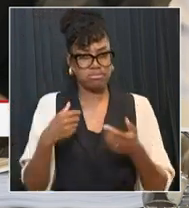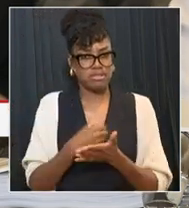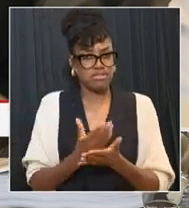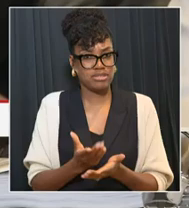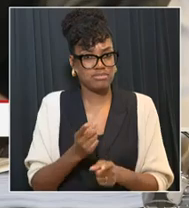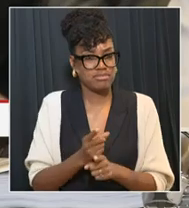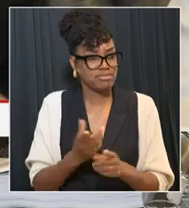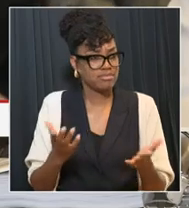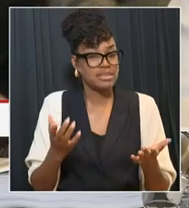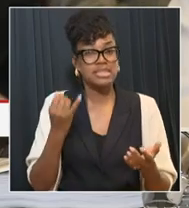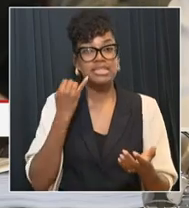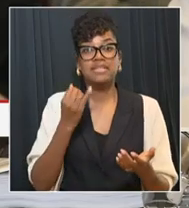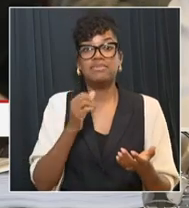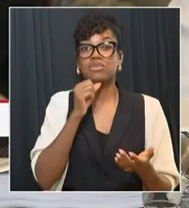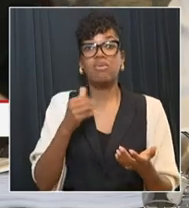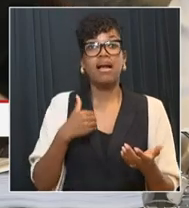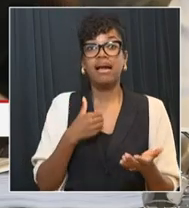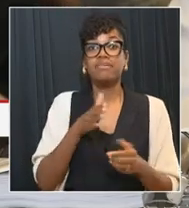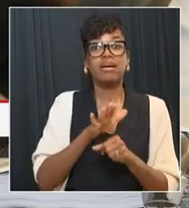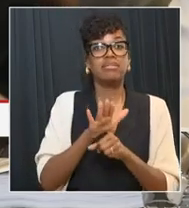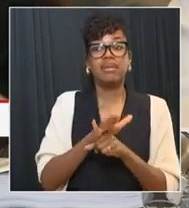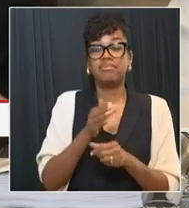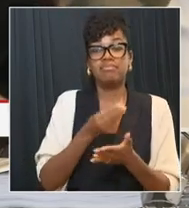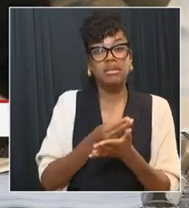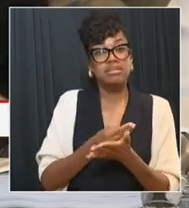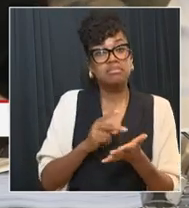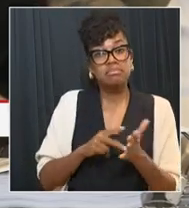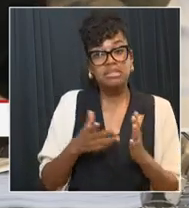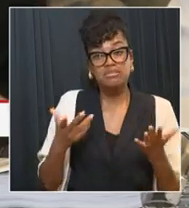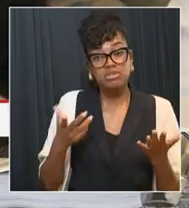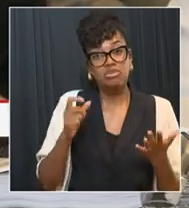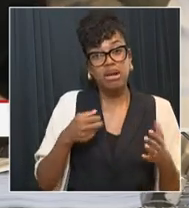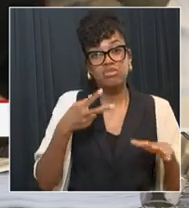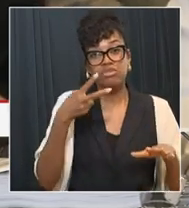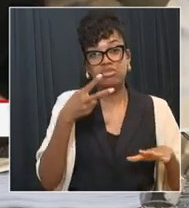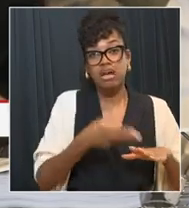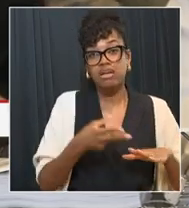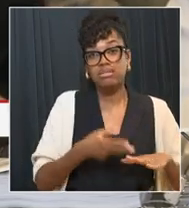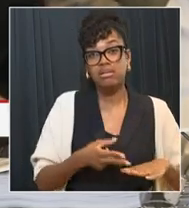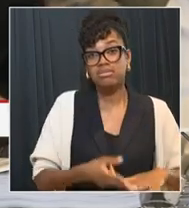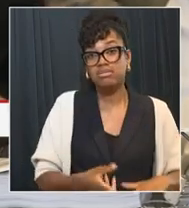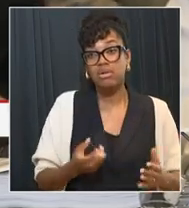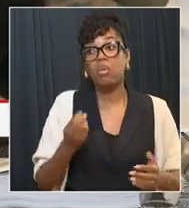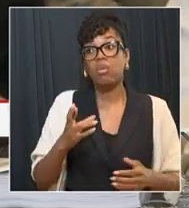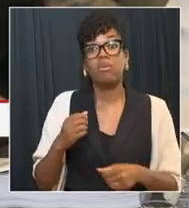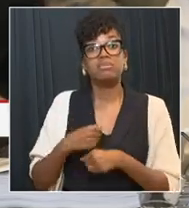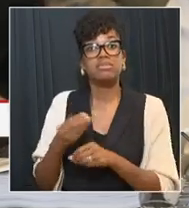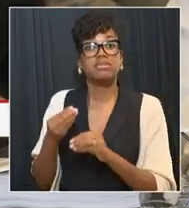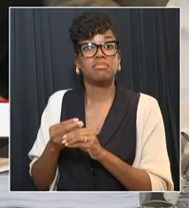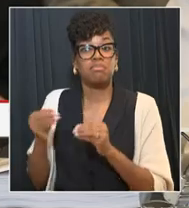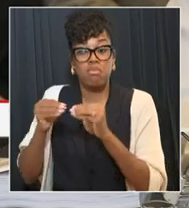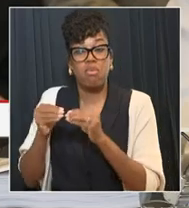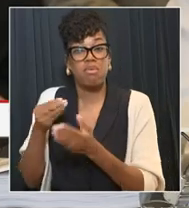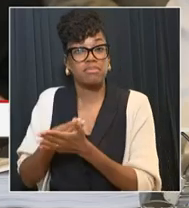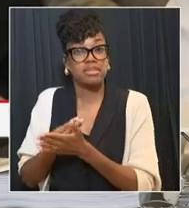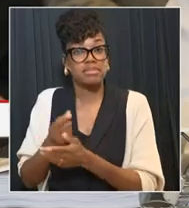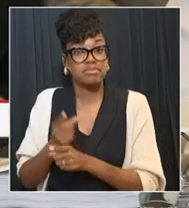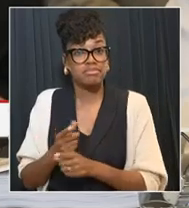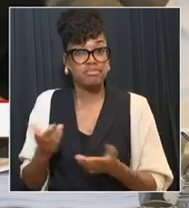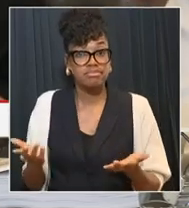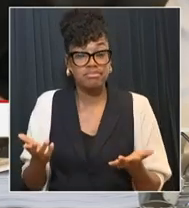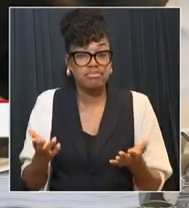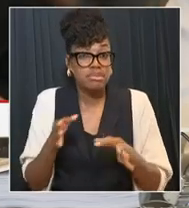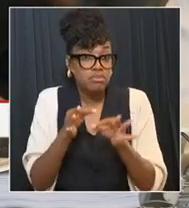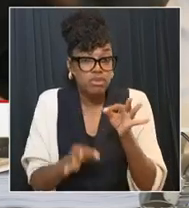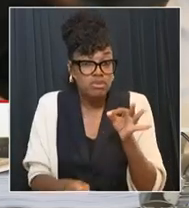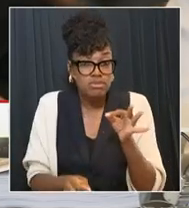if you don't have enough money, something has to go, or you have to make more money. It's that simple. And so the way we make more money,